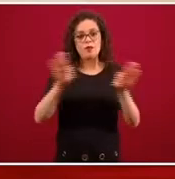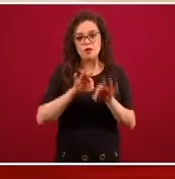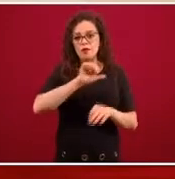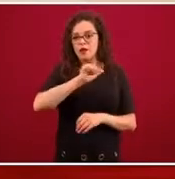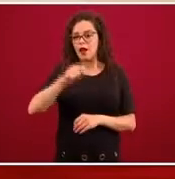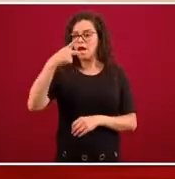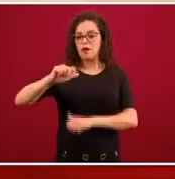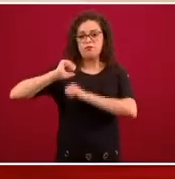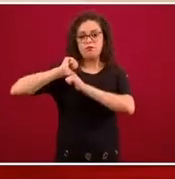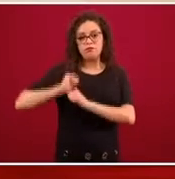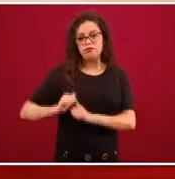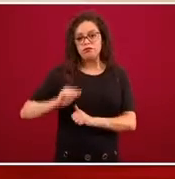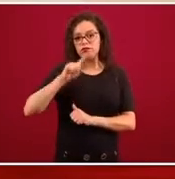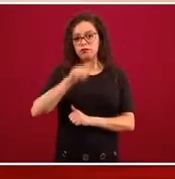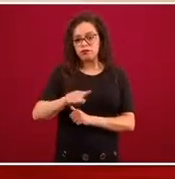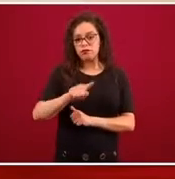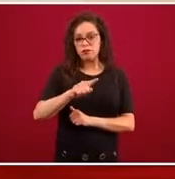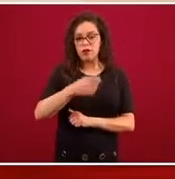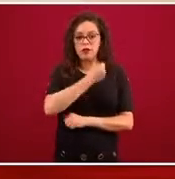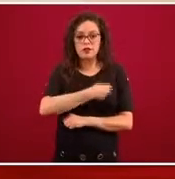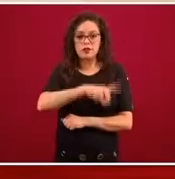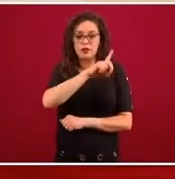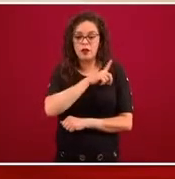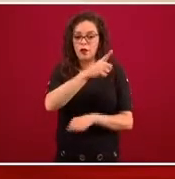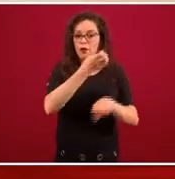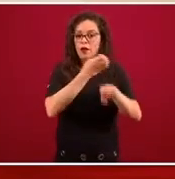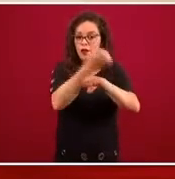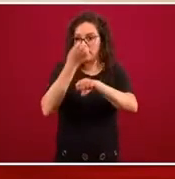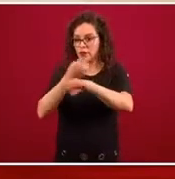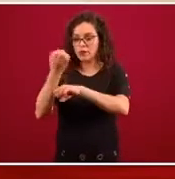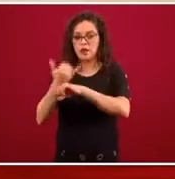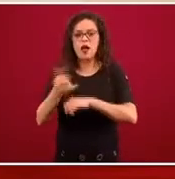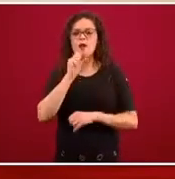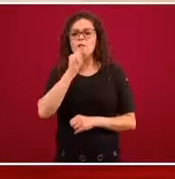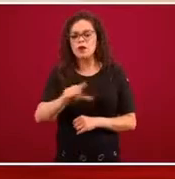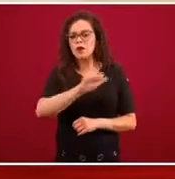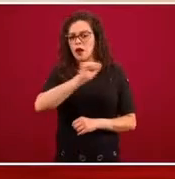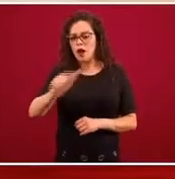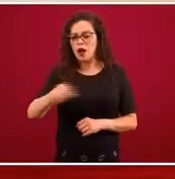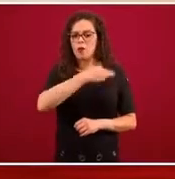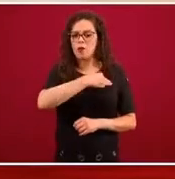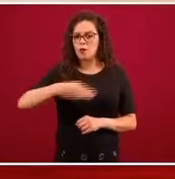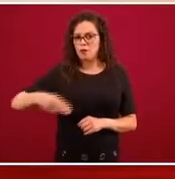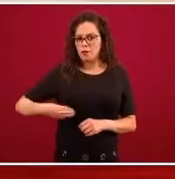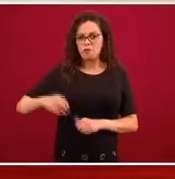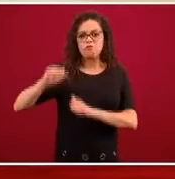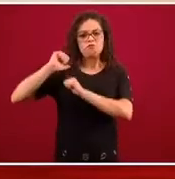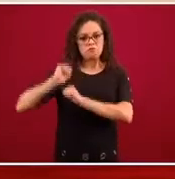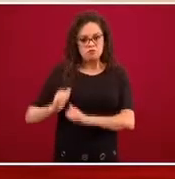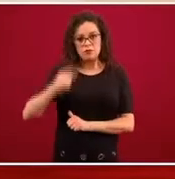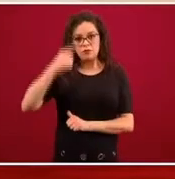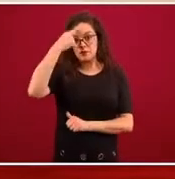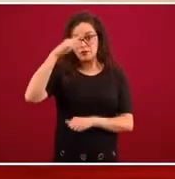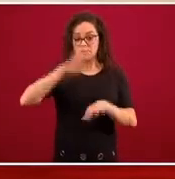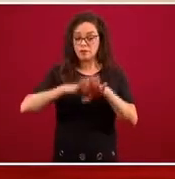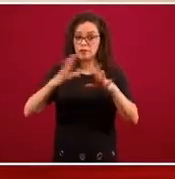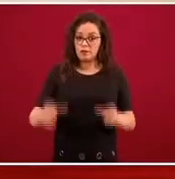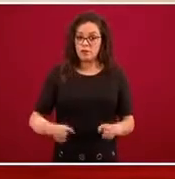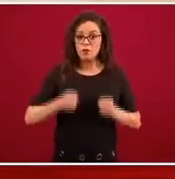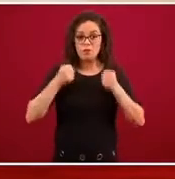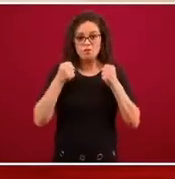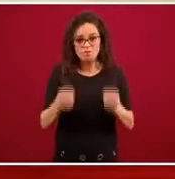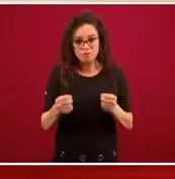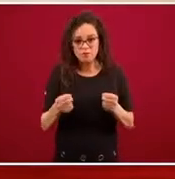a very important duty that is responsibility of the state authorities and the municipal